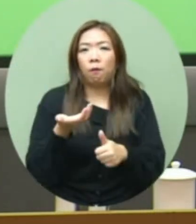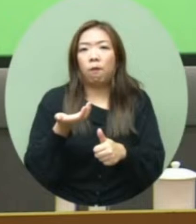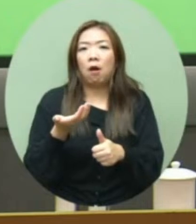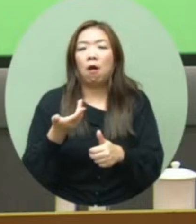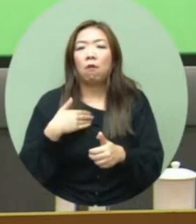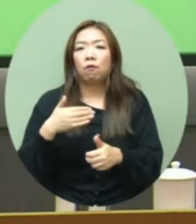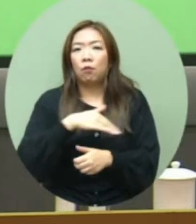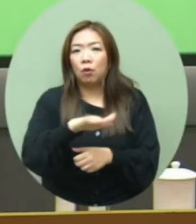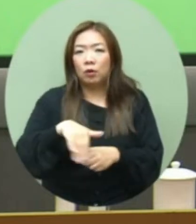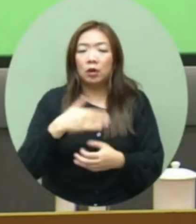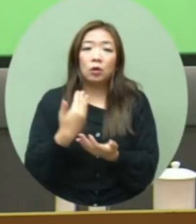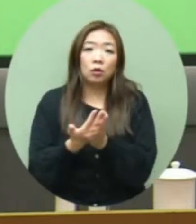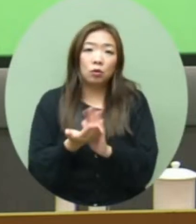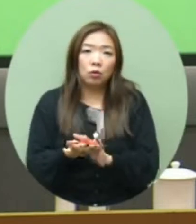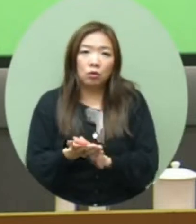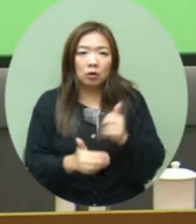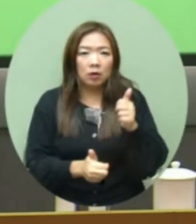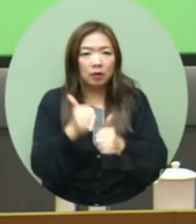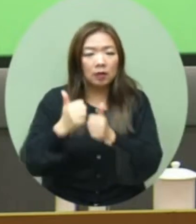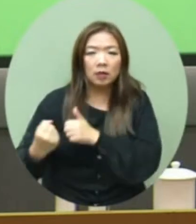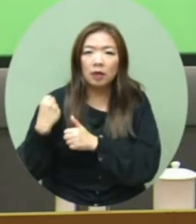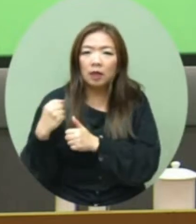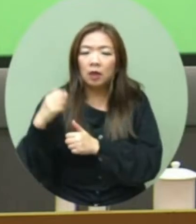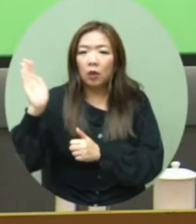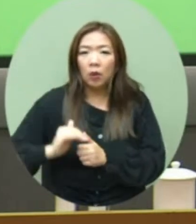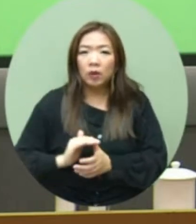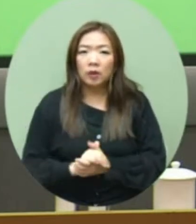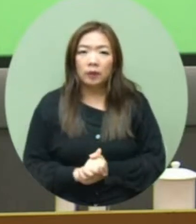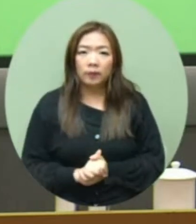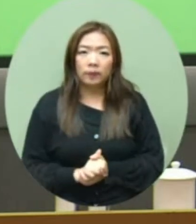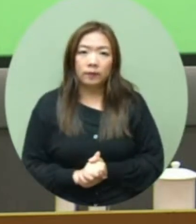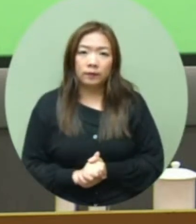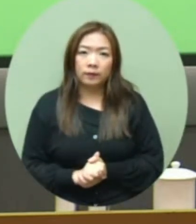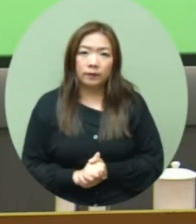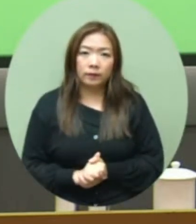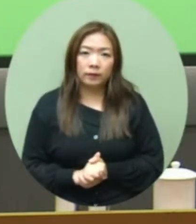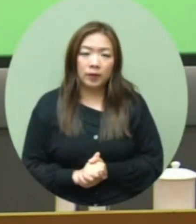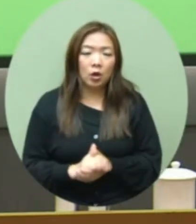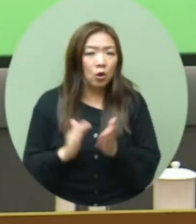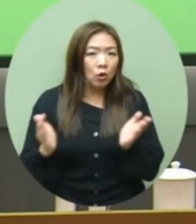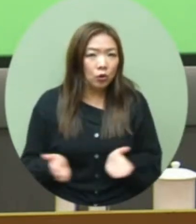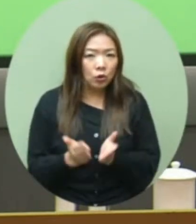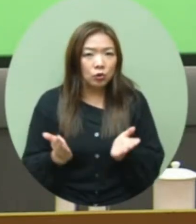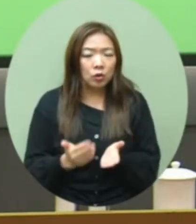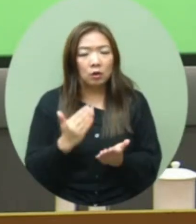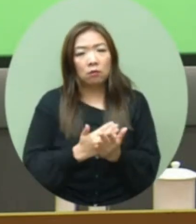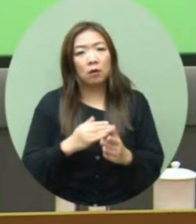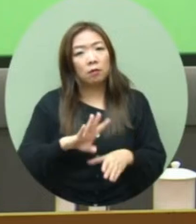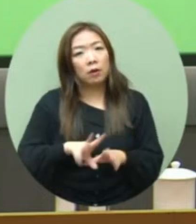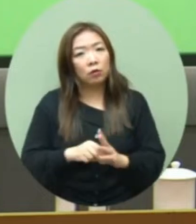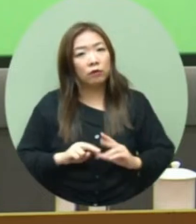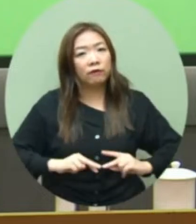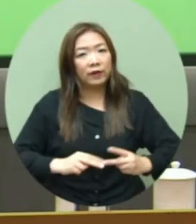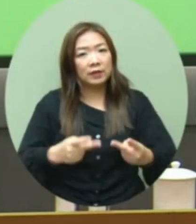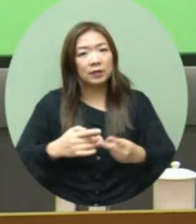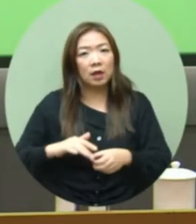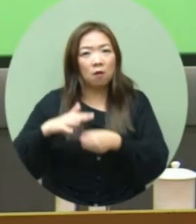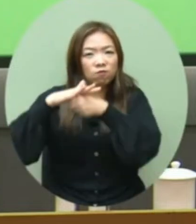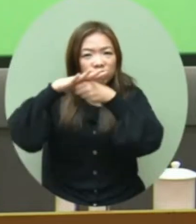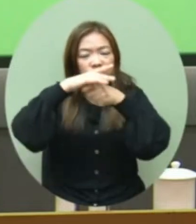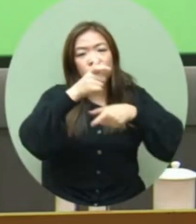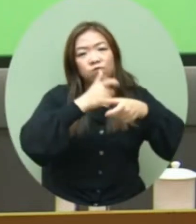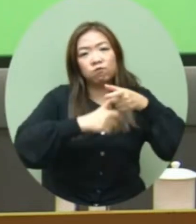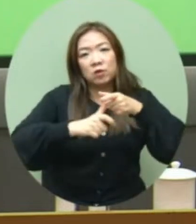conditions. Such productive forces are the root of our competitive edge in different areas. So